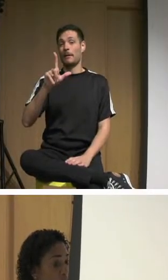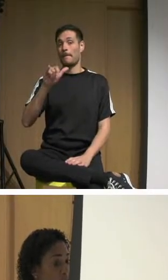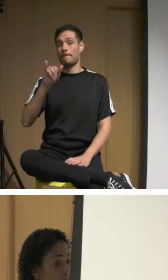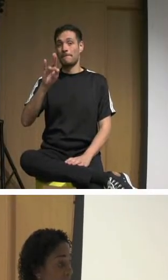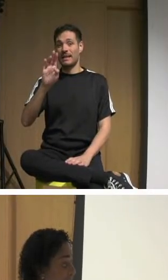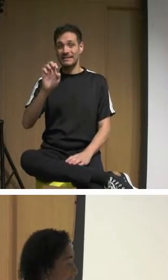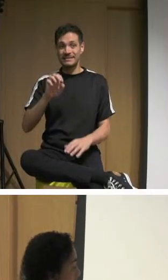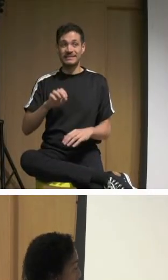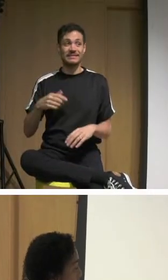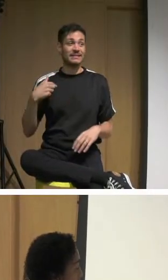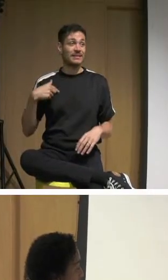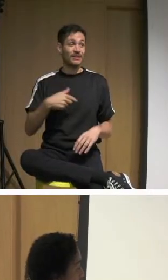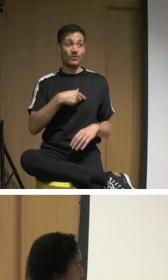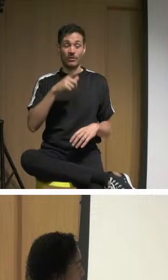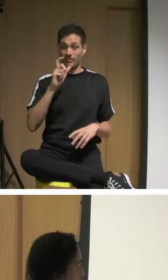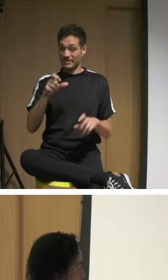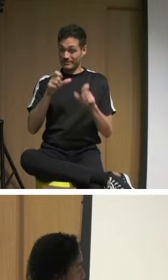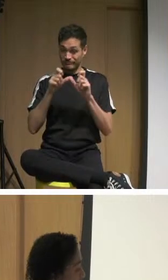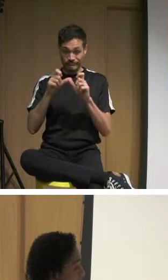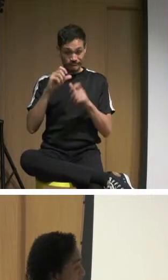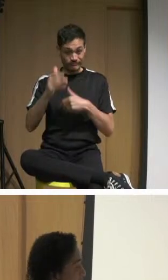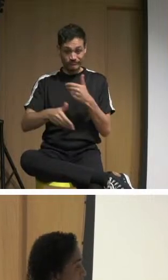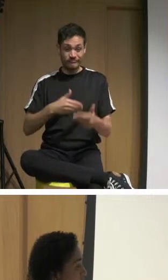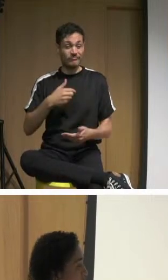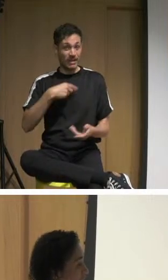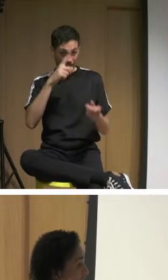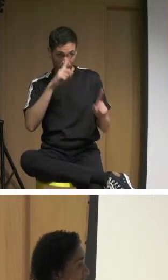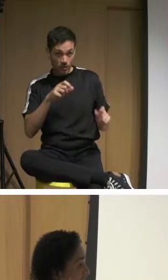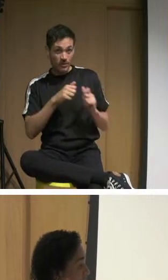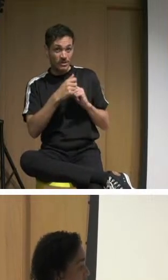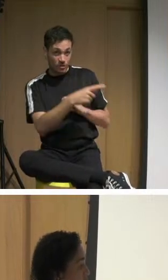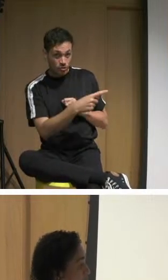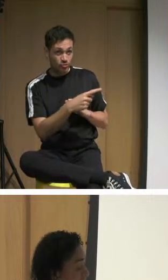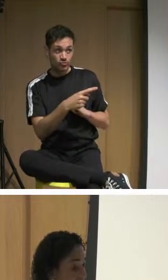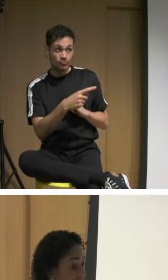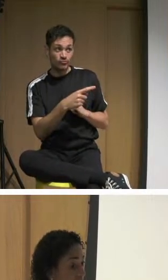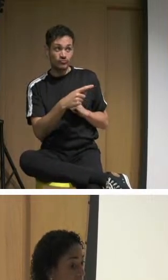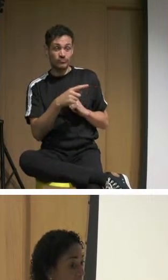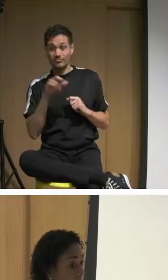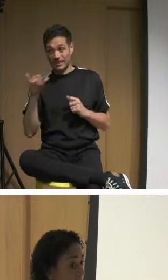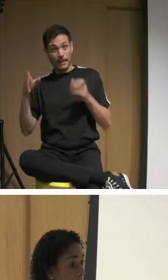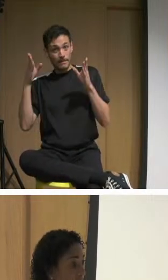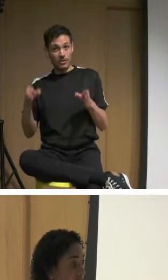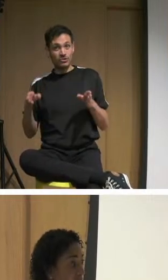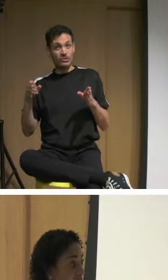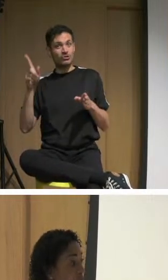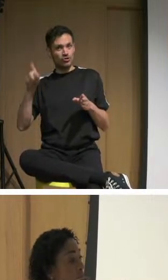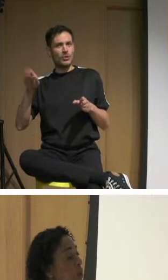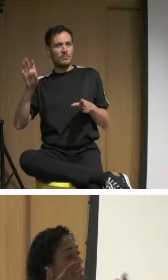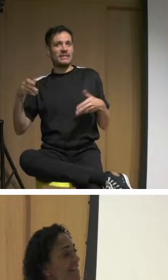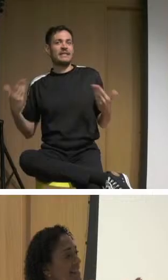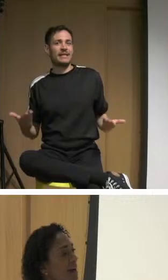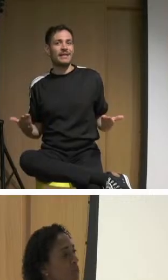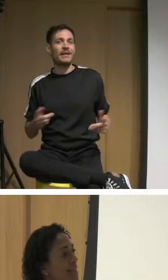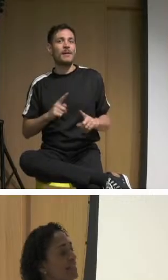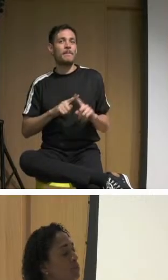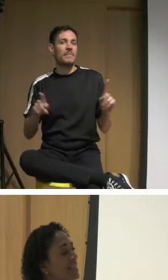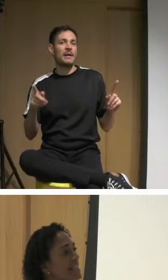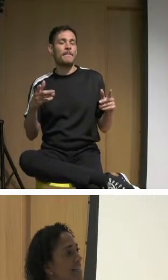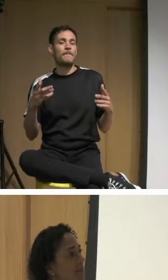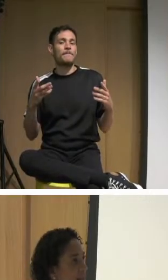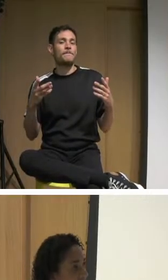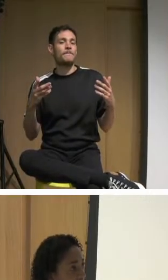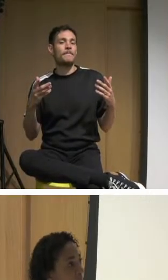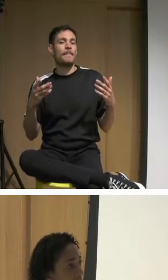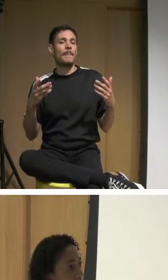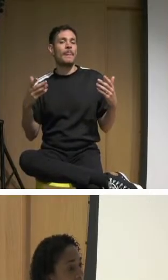move forward. I agree with you. You don't want to do something without the individual being here. But what is